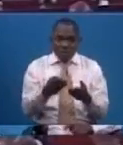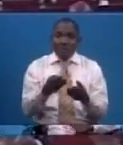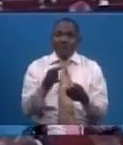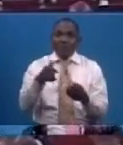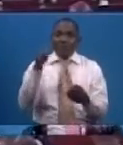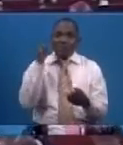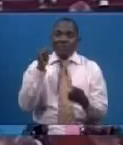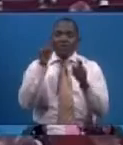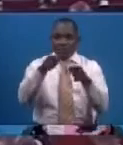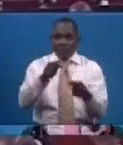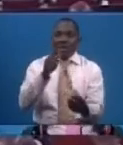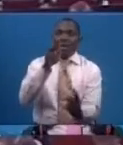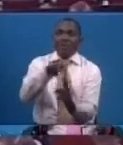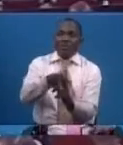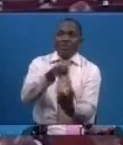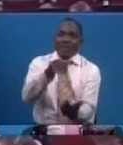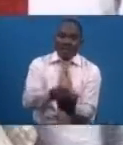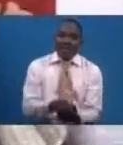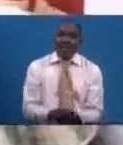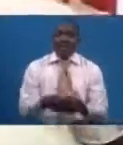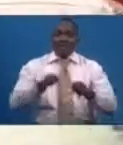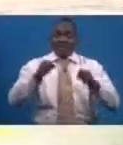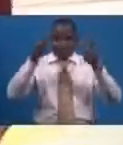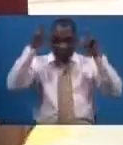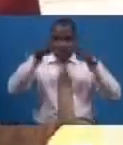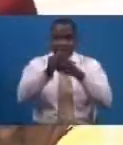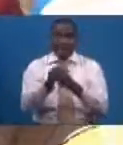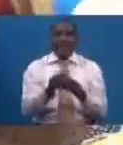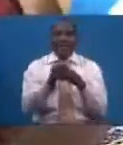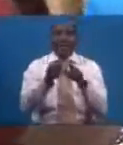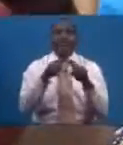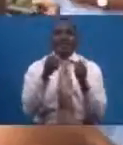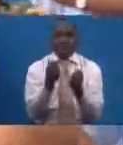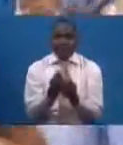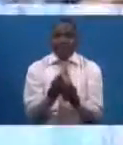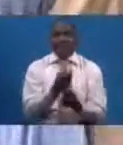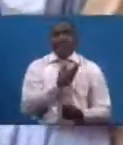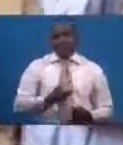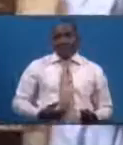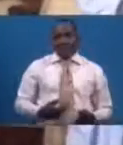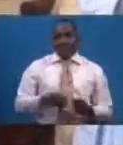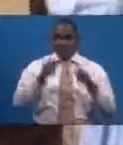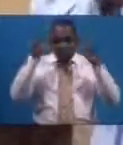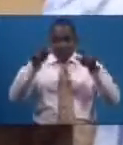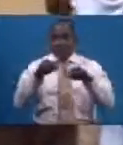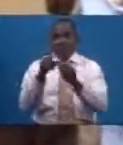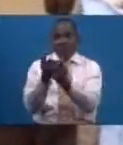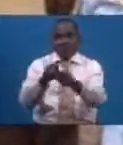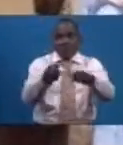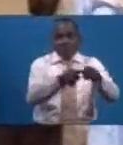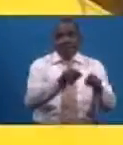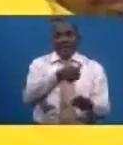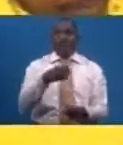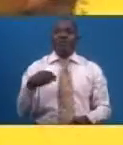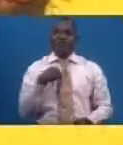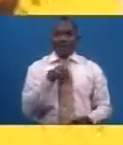received commendation from various quarters. The Chief Imam led a delegation of Muslim chiefs and imams, Muslim groups, and